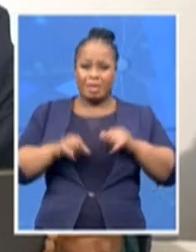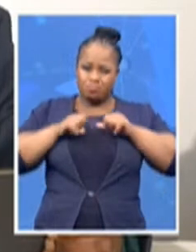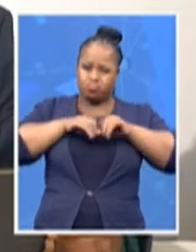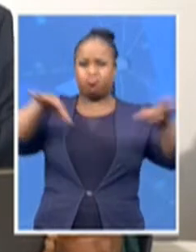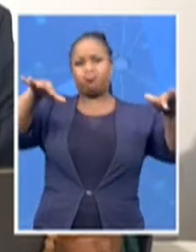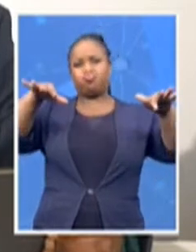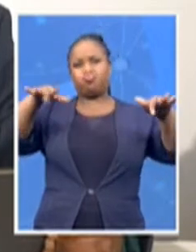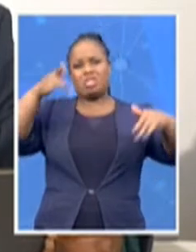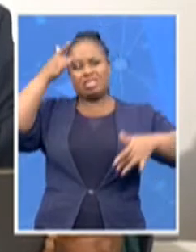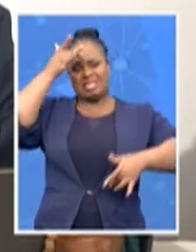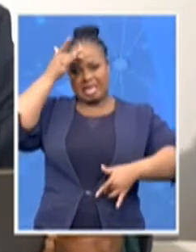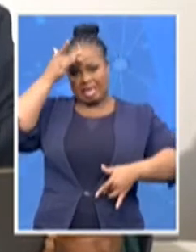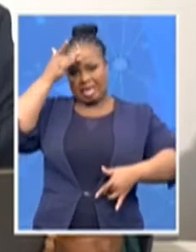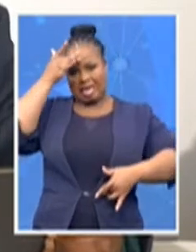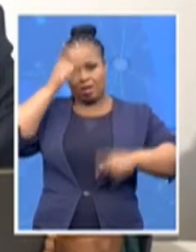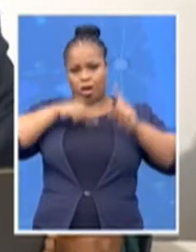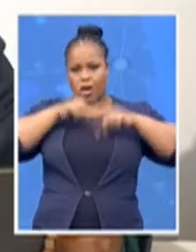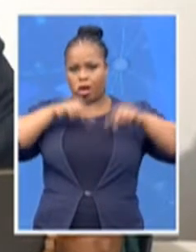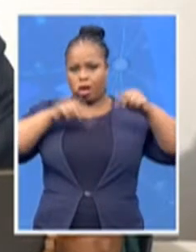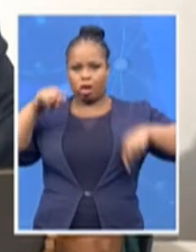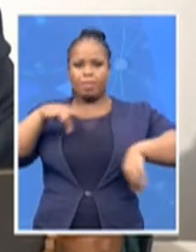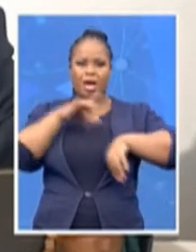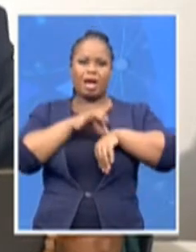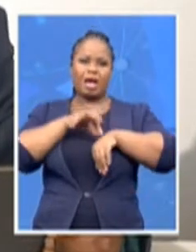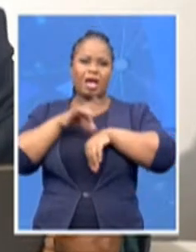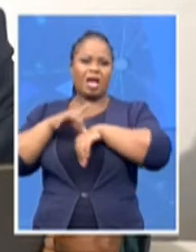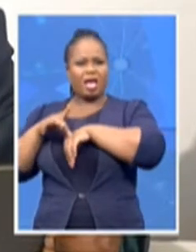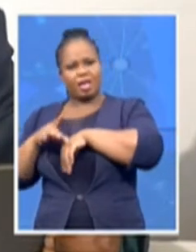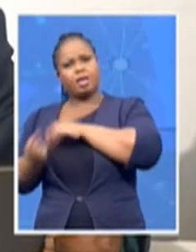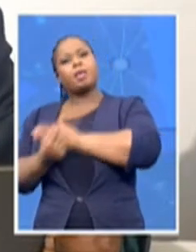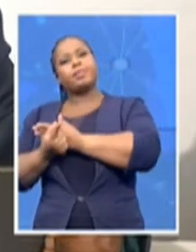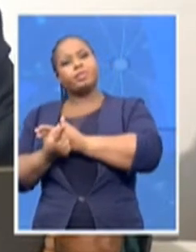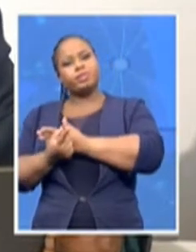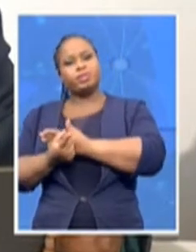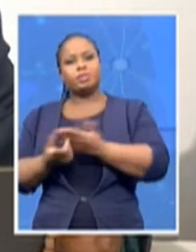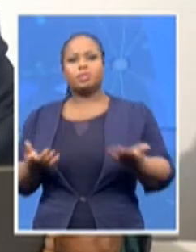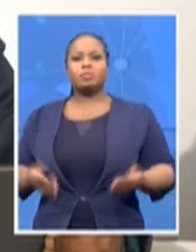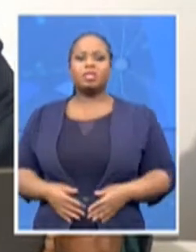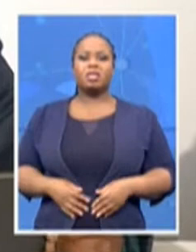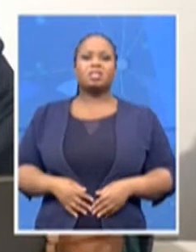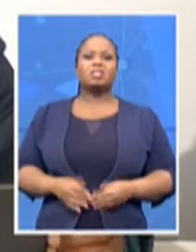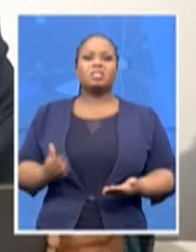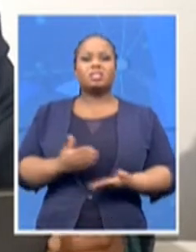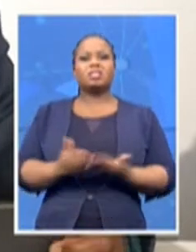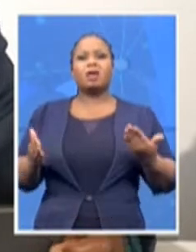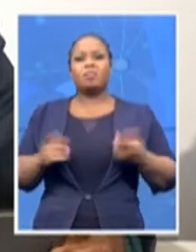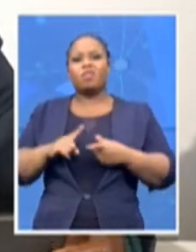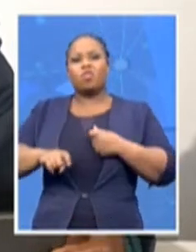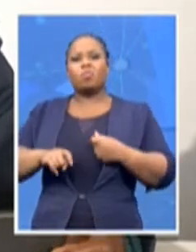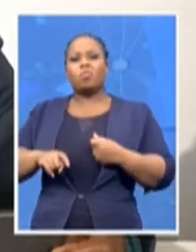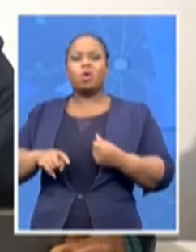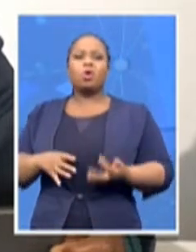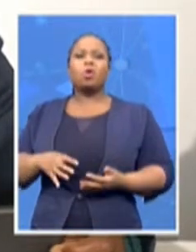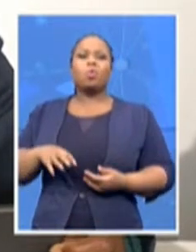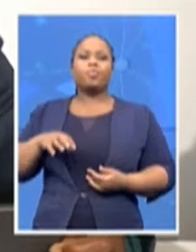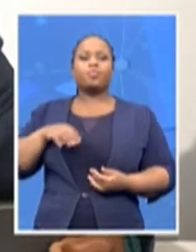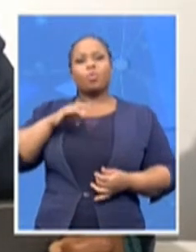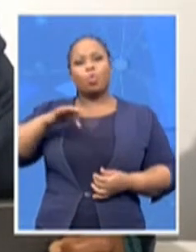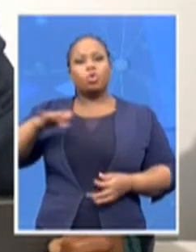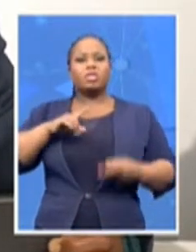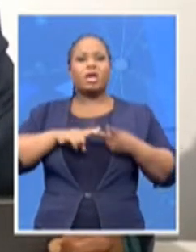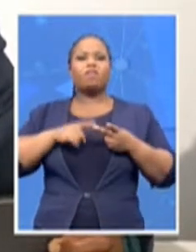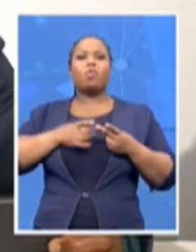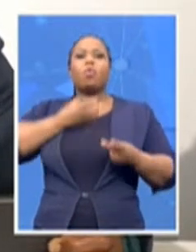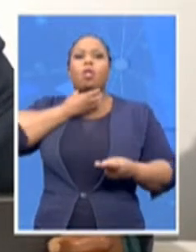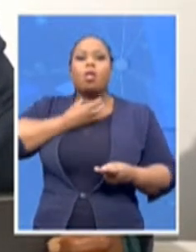diseases, you know, the waterborne diseases, typhoid, and so on. And then